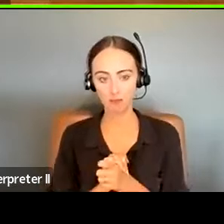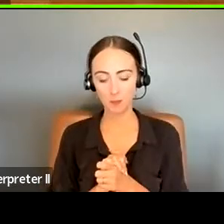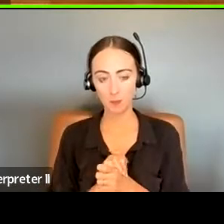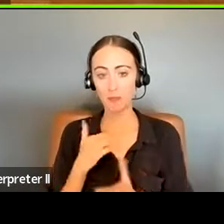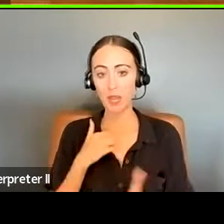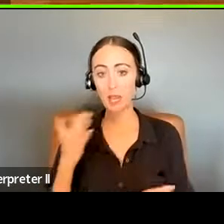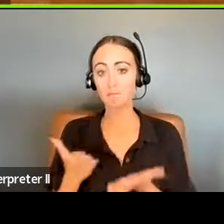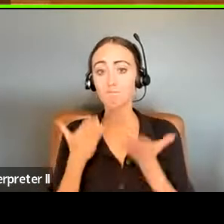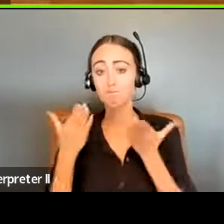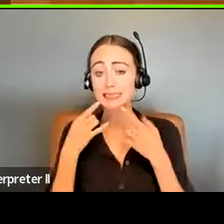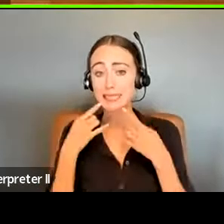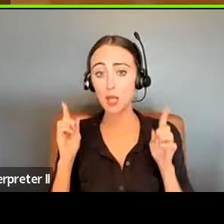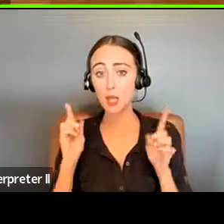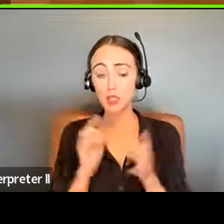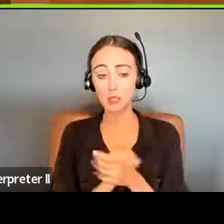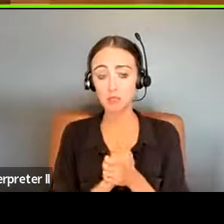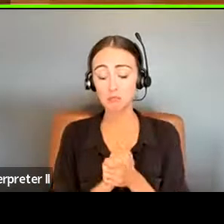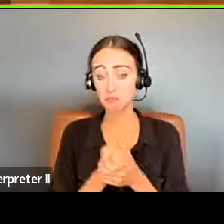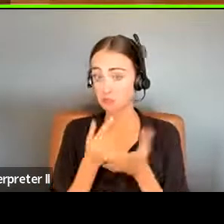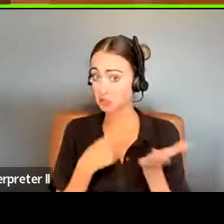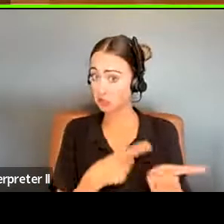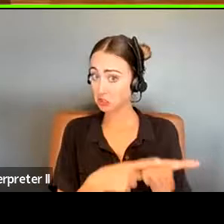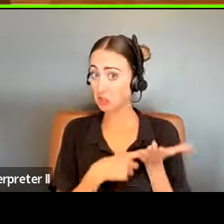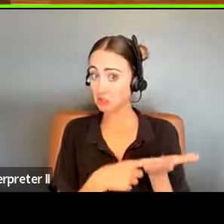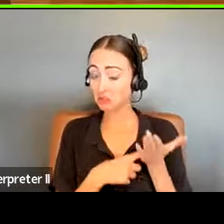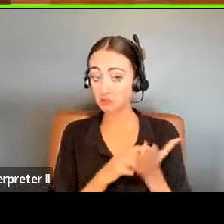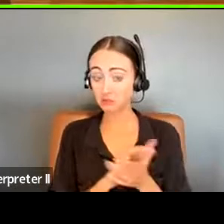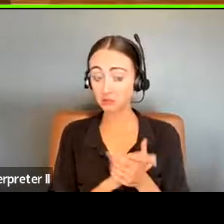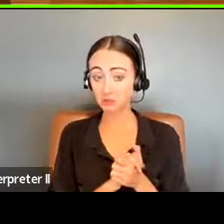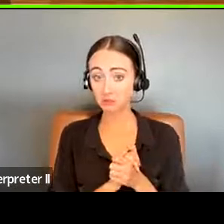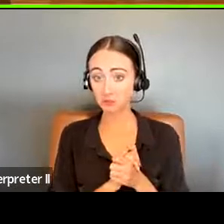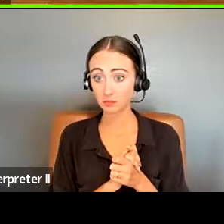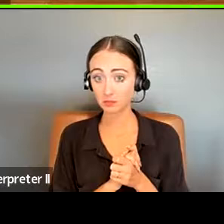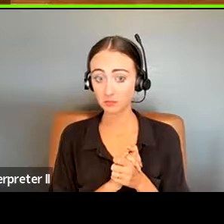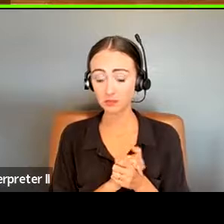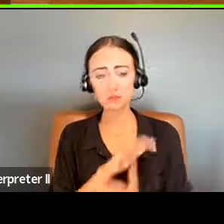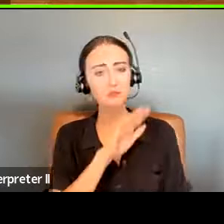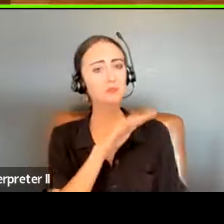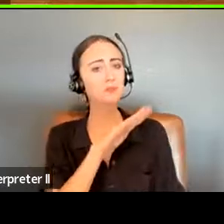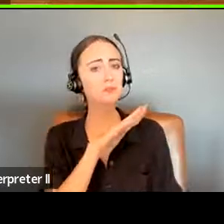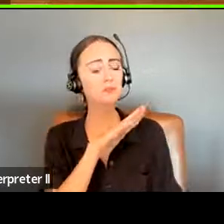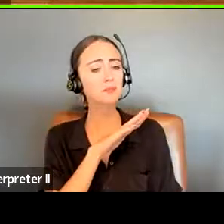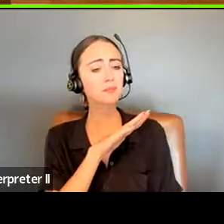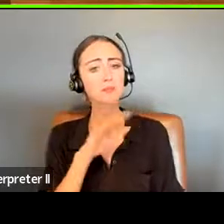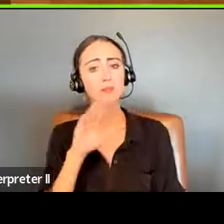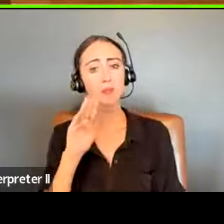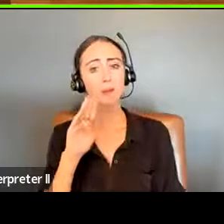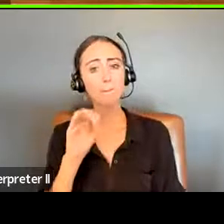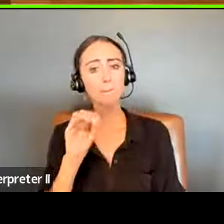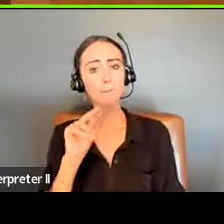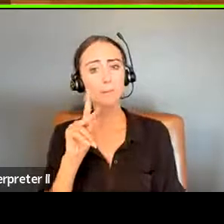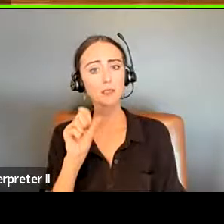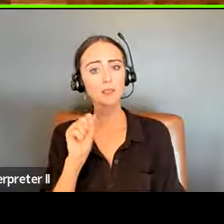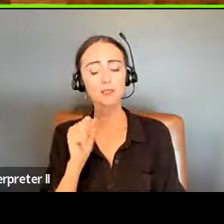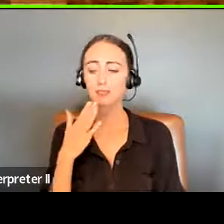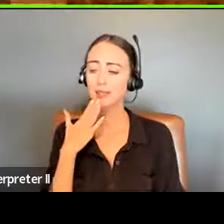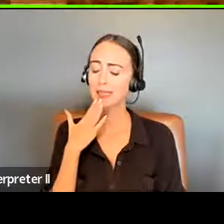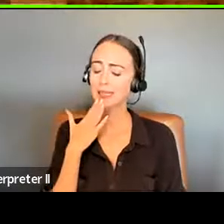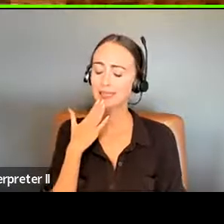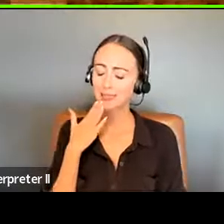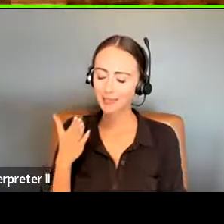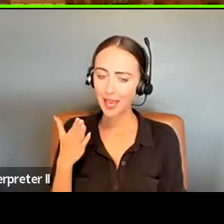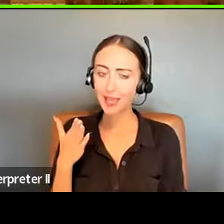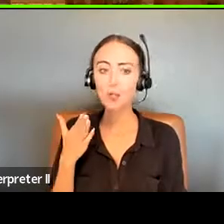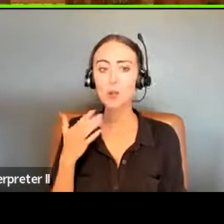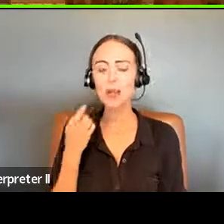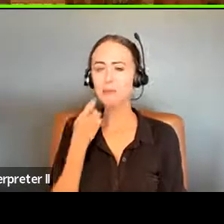move the declaration. Is there discussion? Mr. Chairman, Councilmember Bonds. Thank you very much. I'm